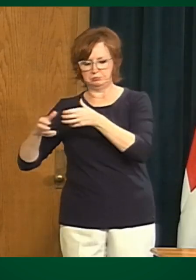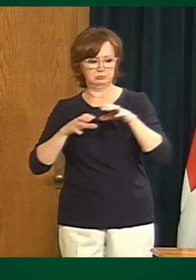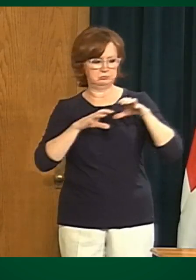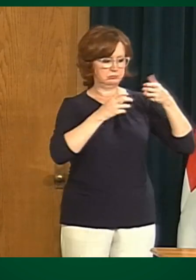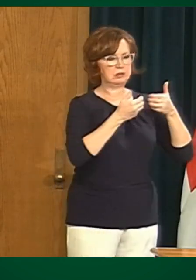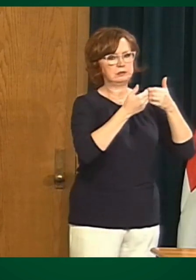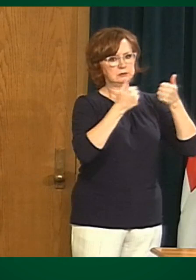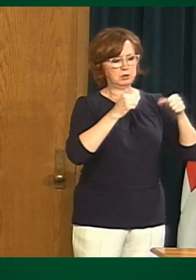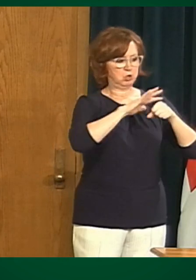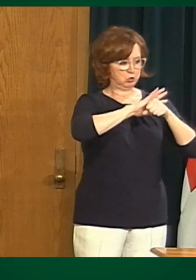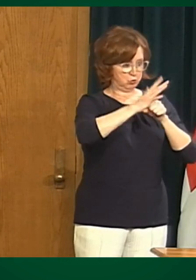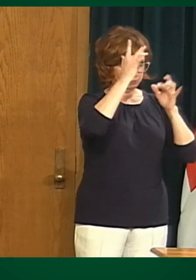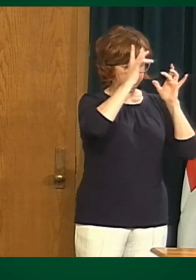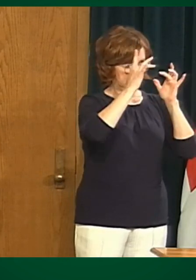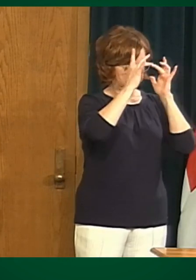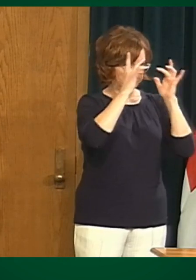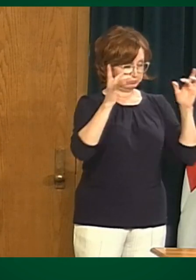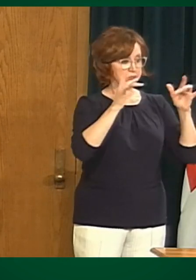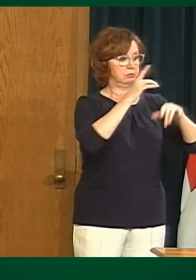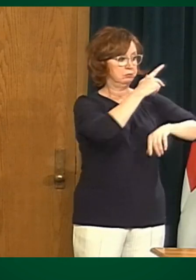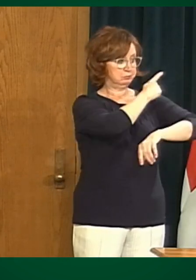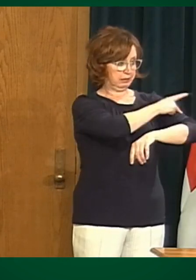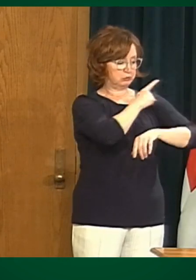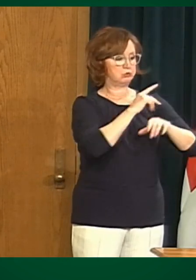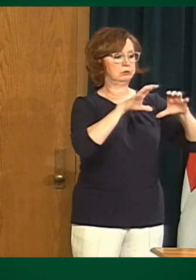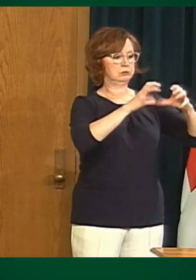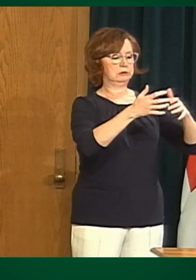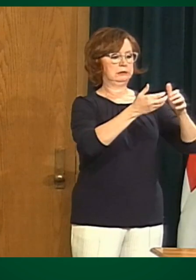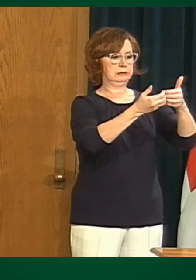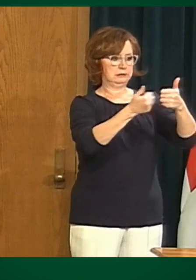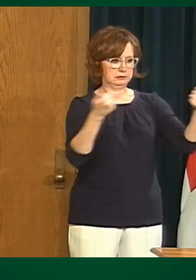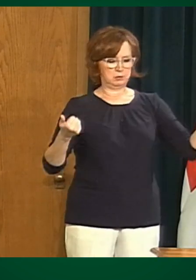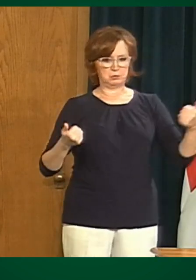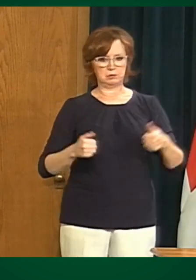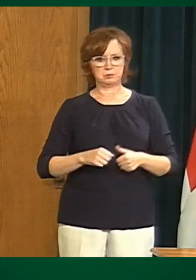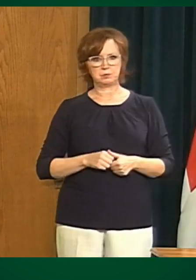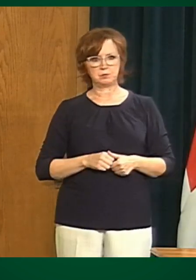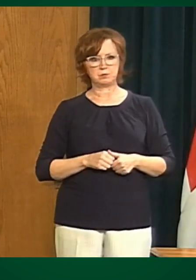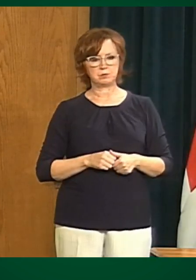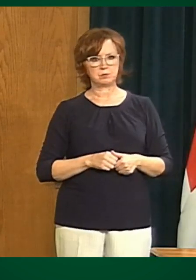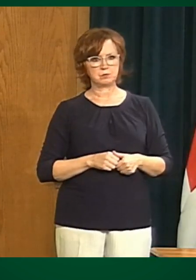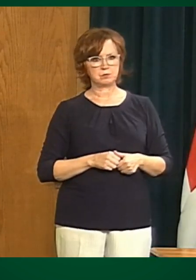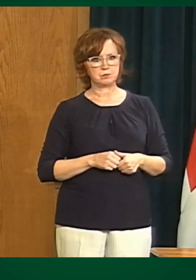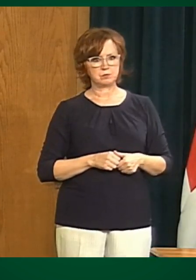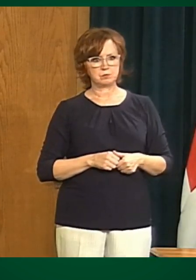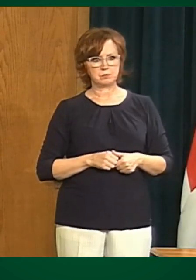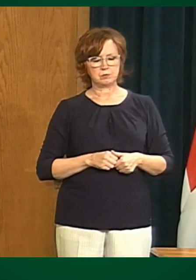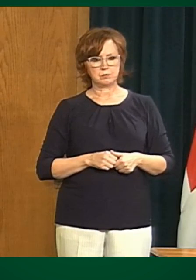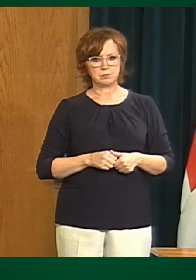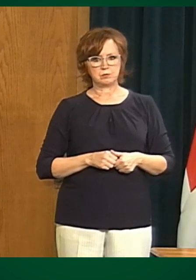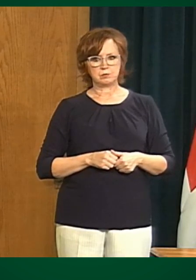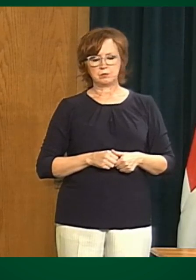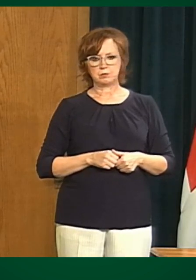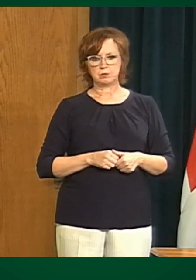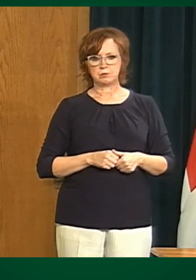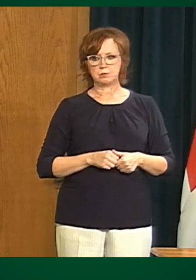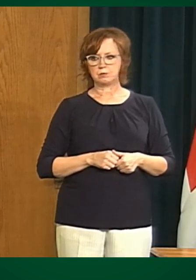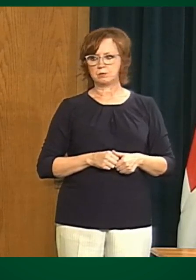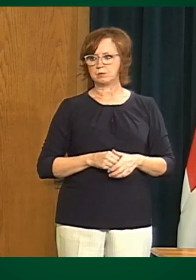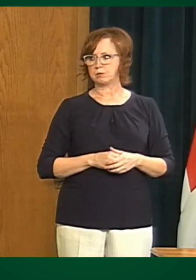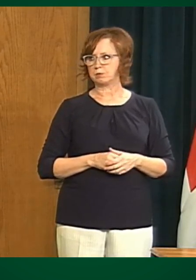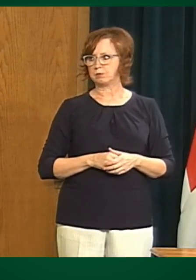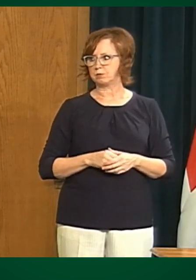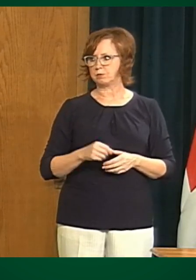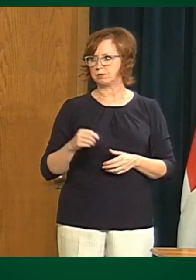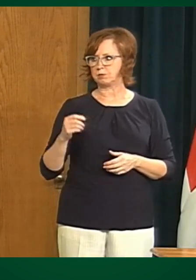for the COVID patients. So that's the only nuance that I want to bring up here.